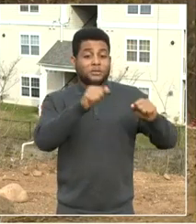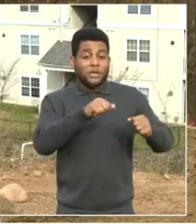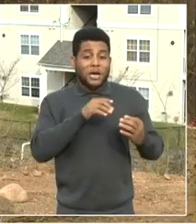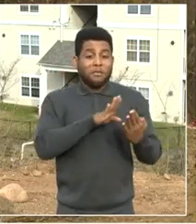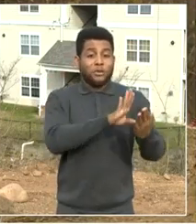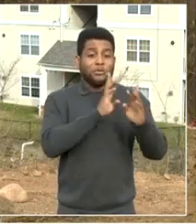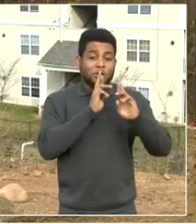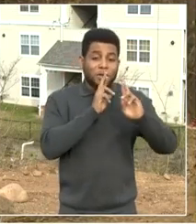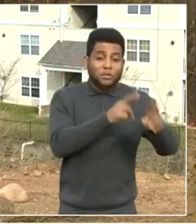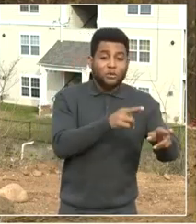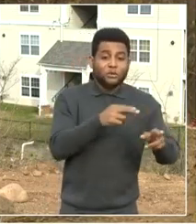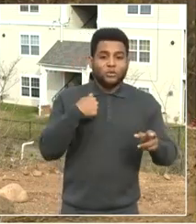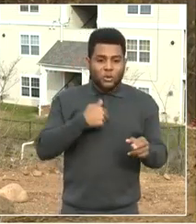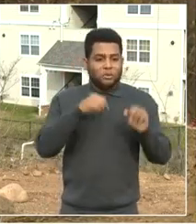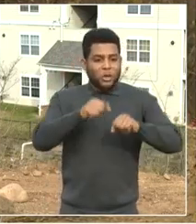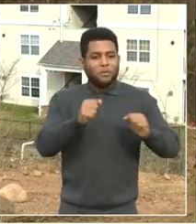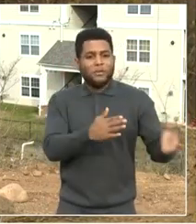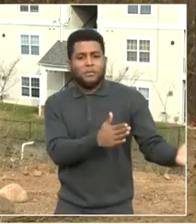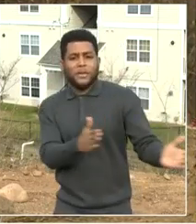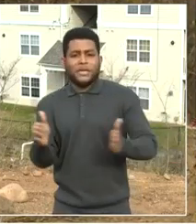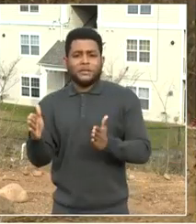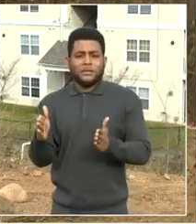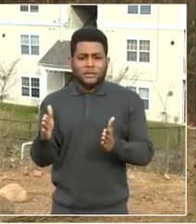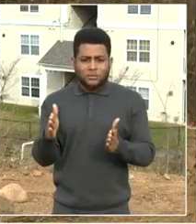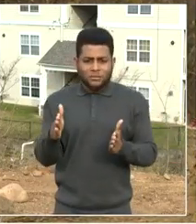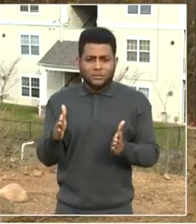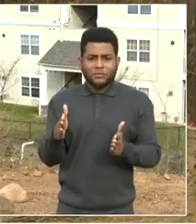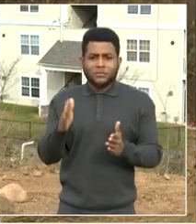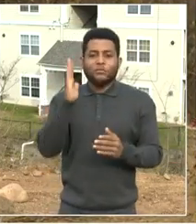be prepared for this phase of the pandemic.